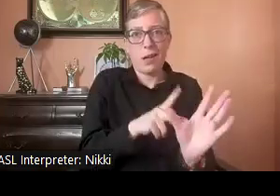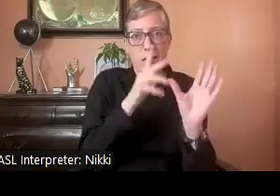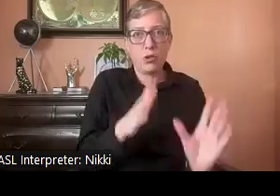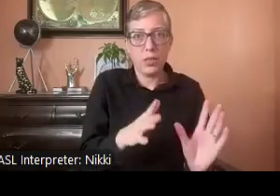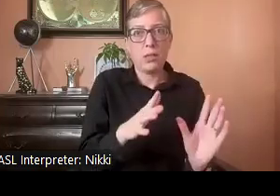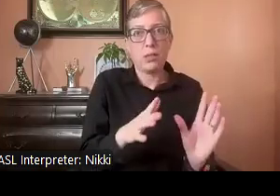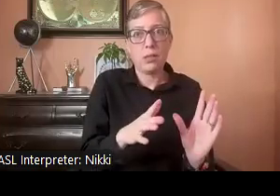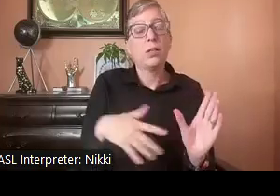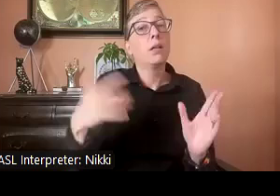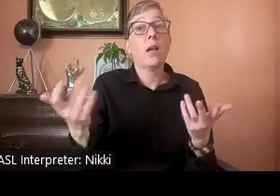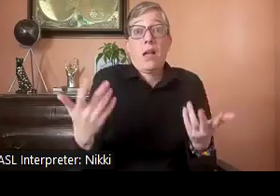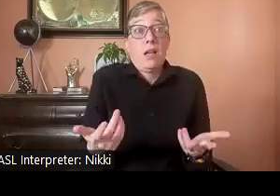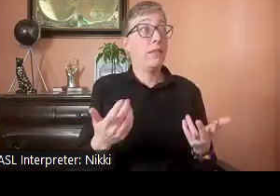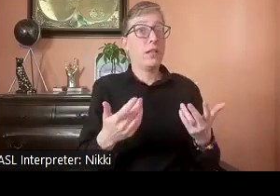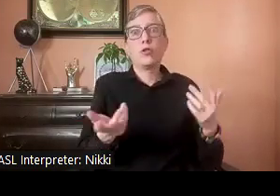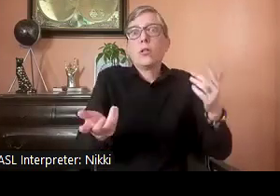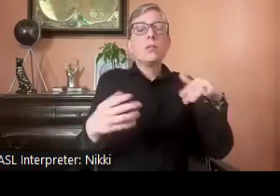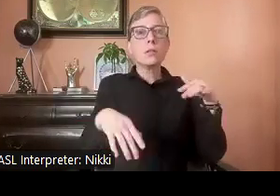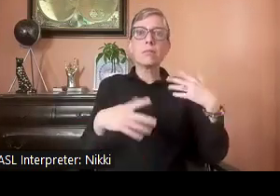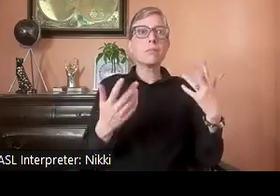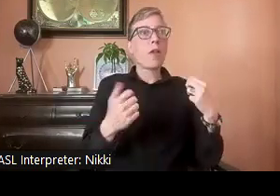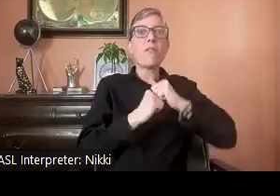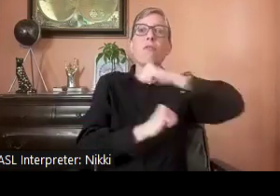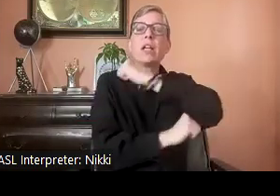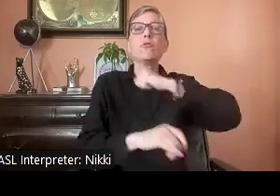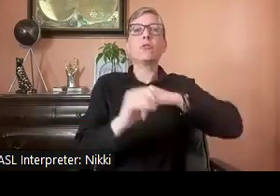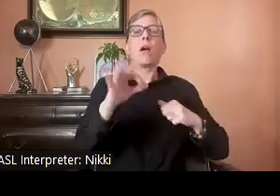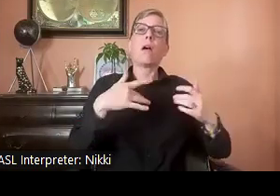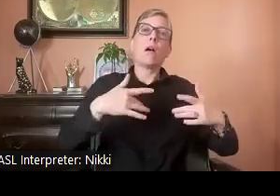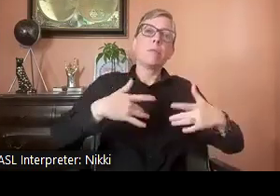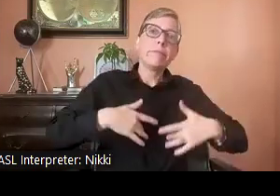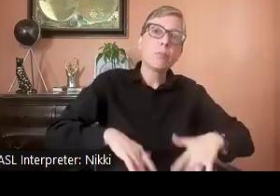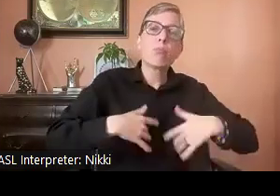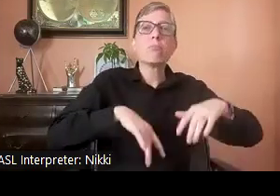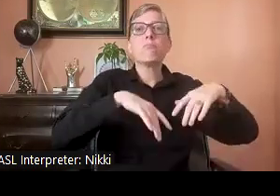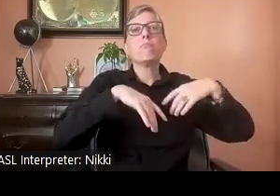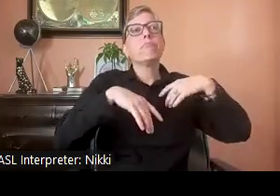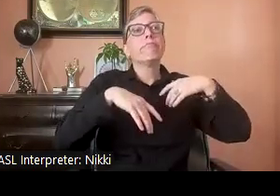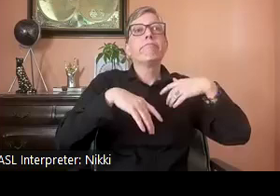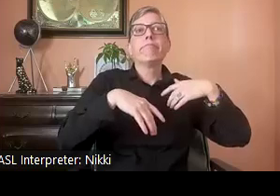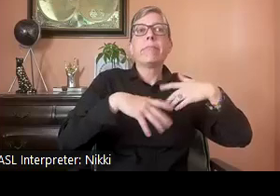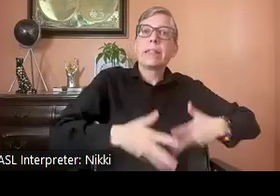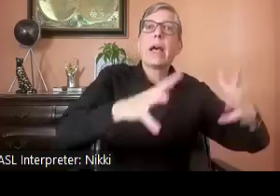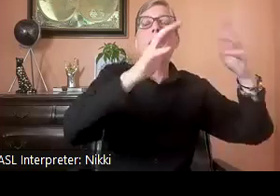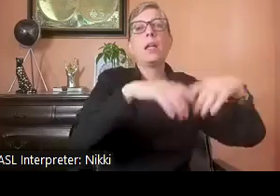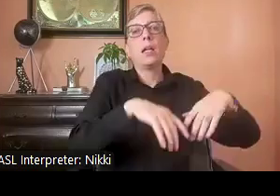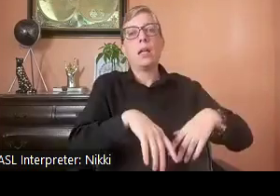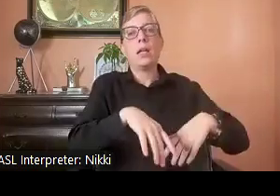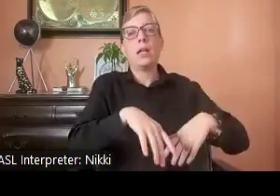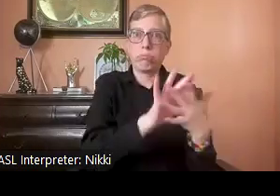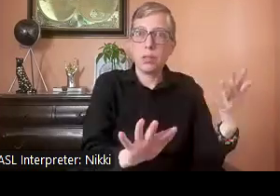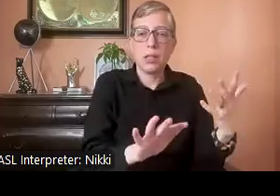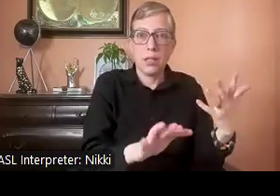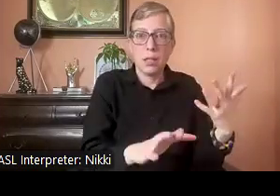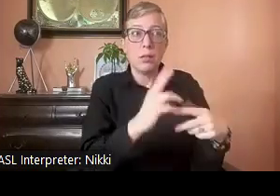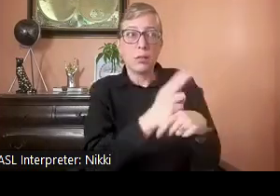of depression, delirium, anxiety, schizophrenia. And it's used to train equivalent of community